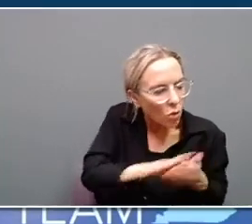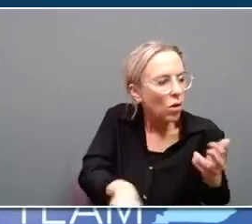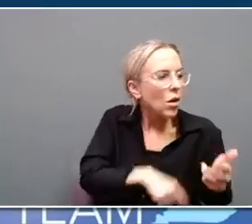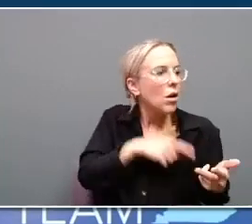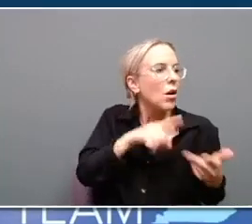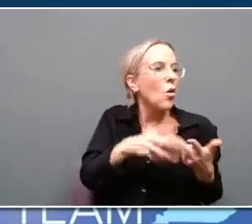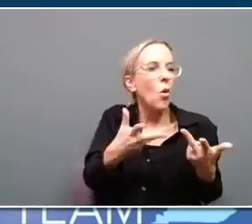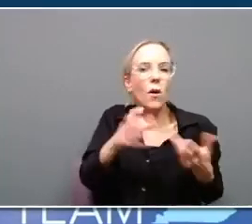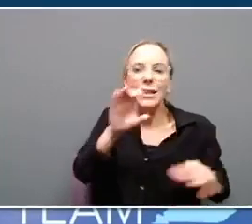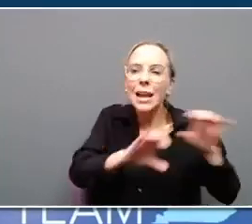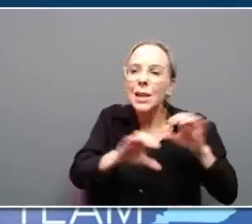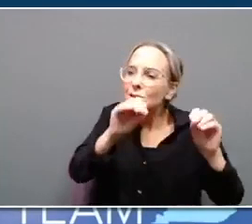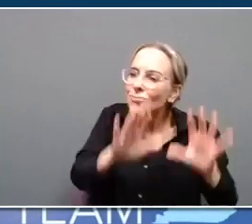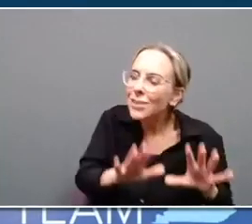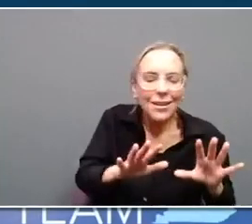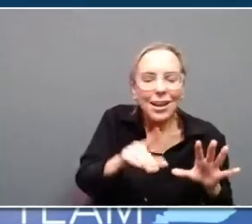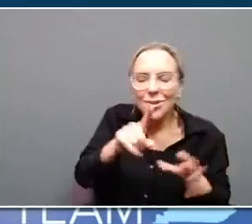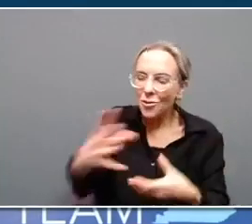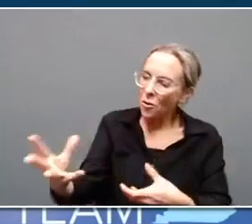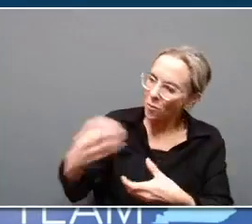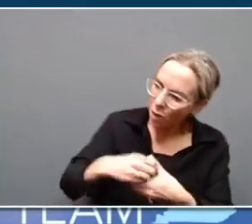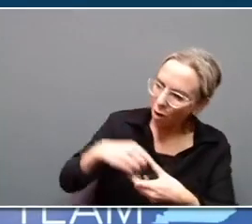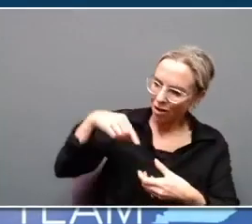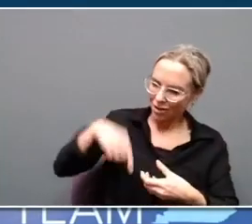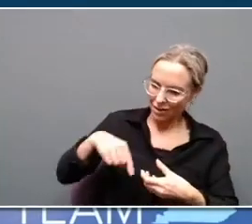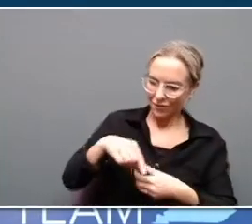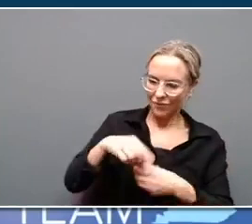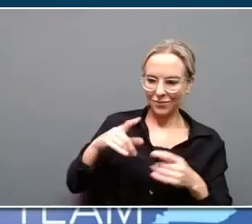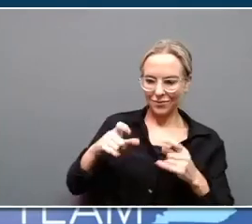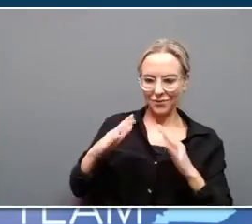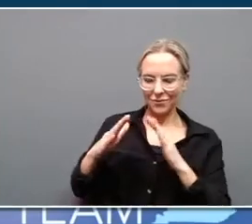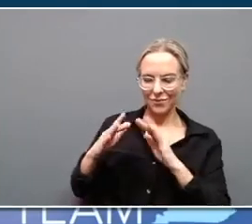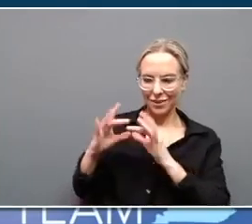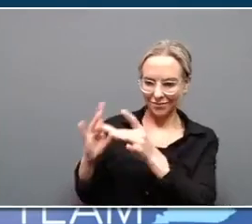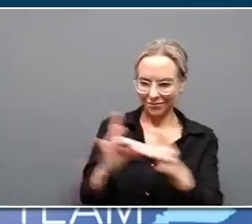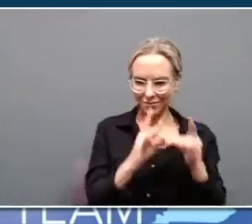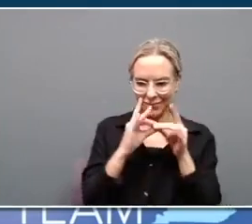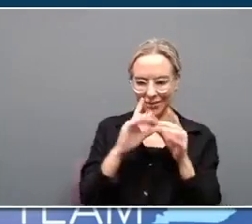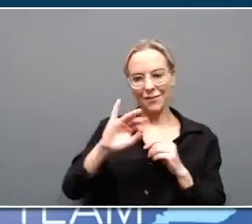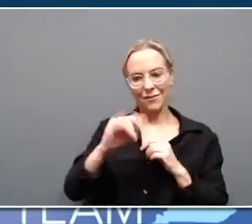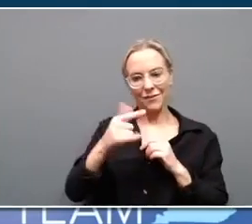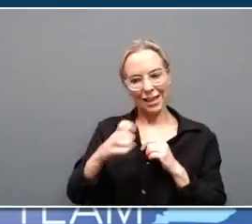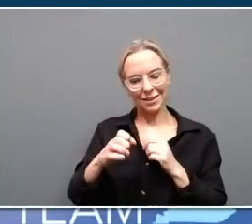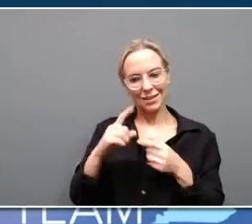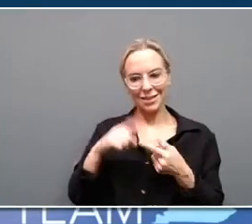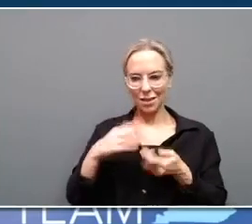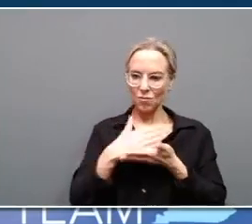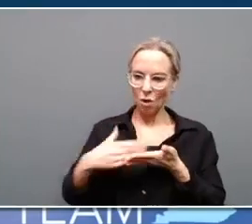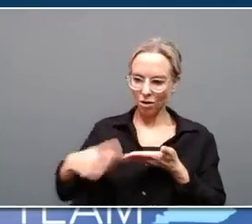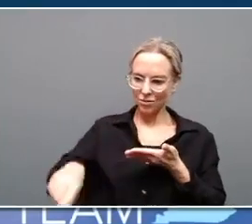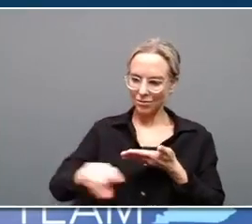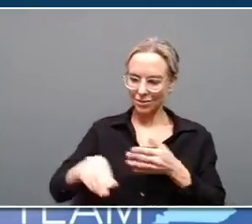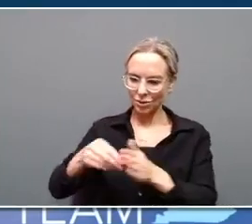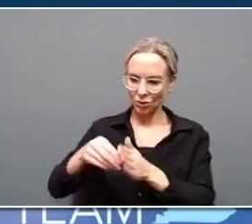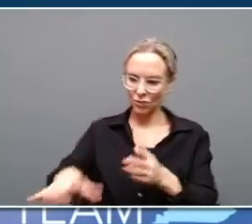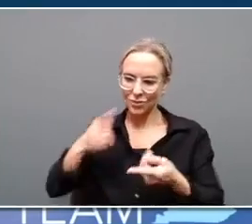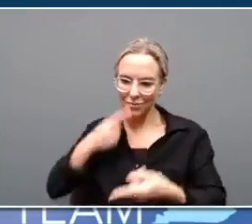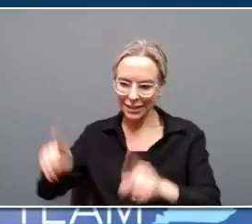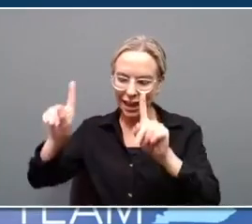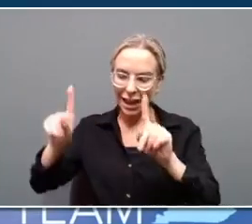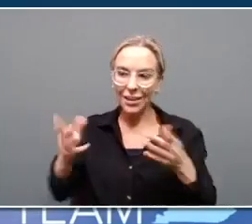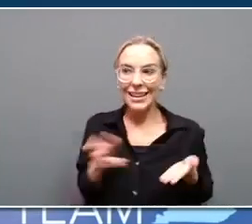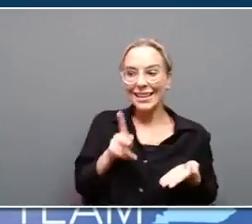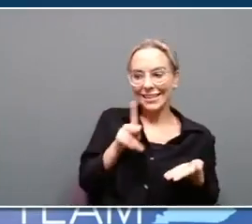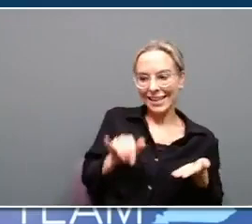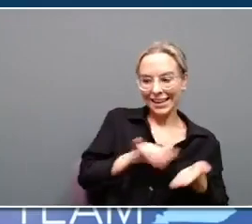of the village that is critical to the future of the success of our students. And as we all know, that Kentucky is in the middle of a